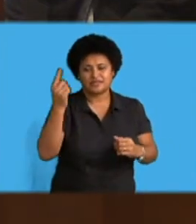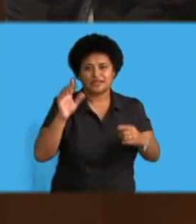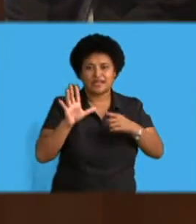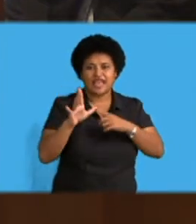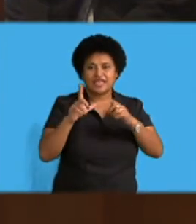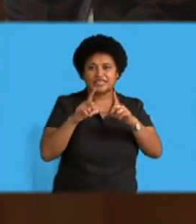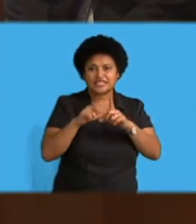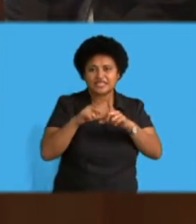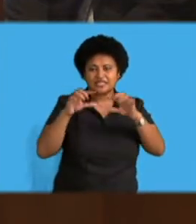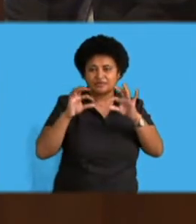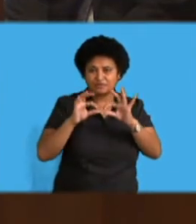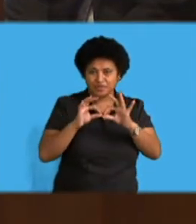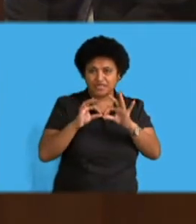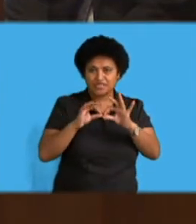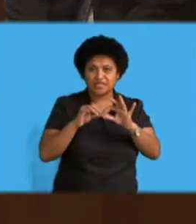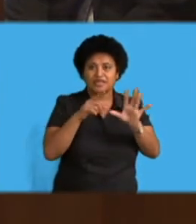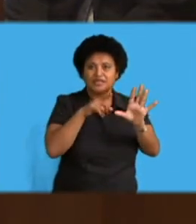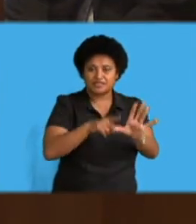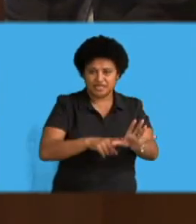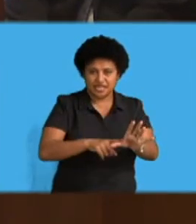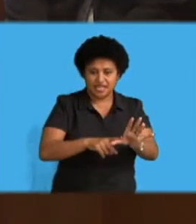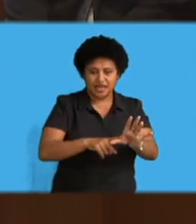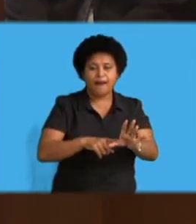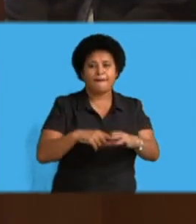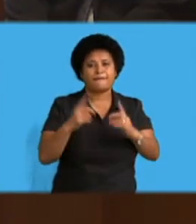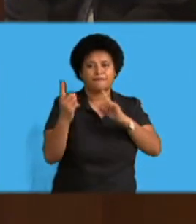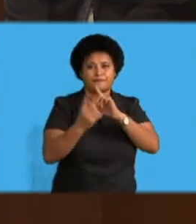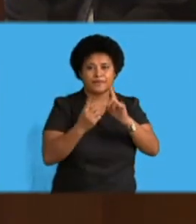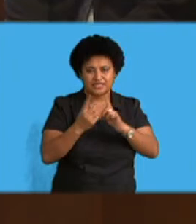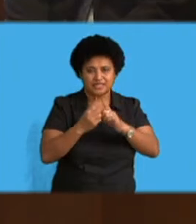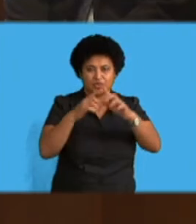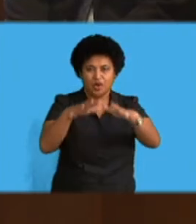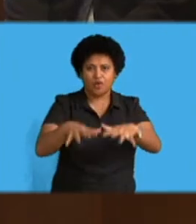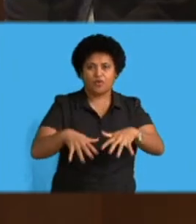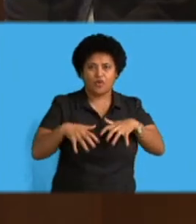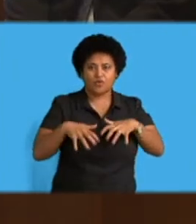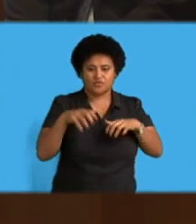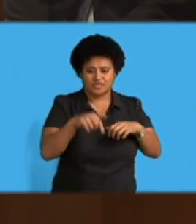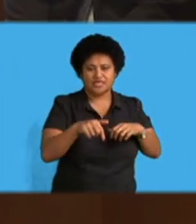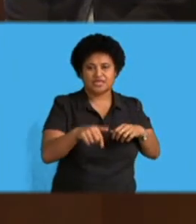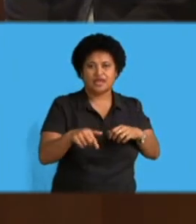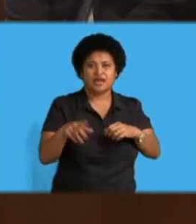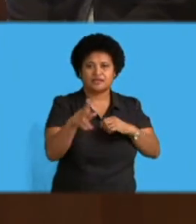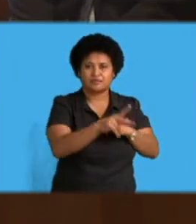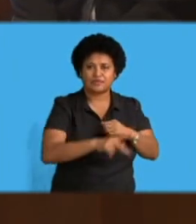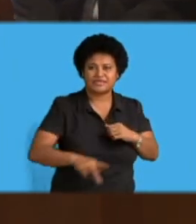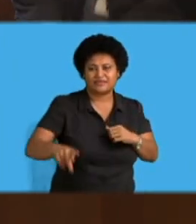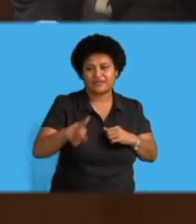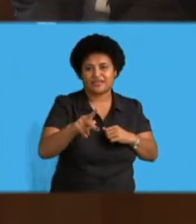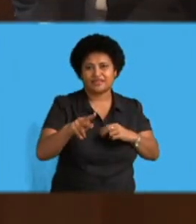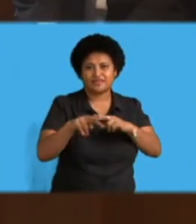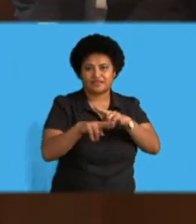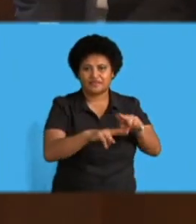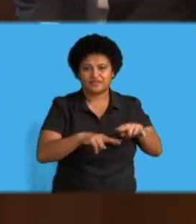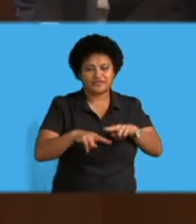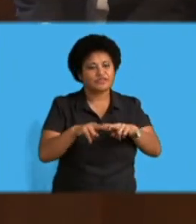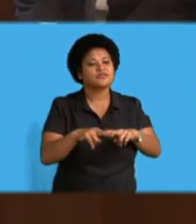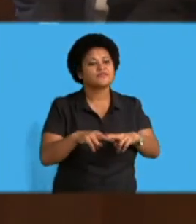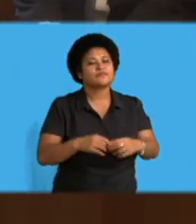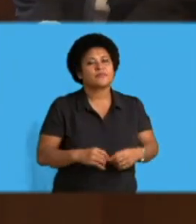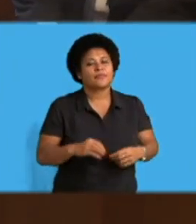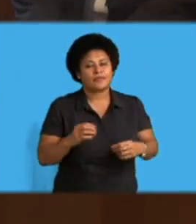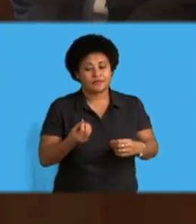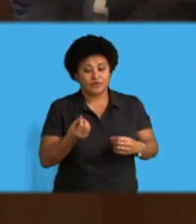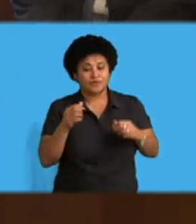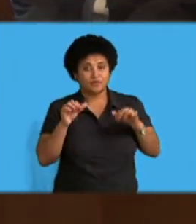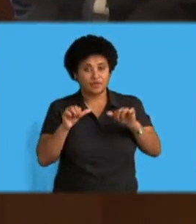ADB annual meeting will be hosted by a PDMC. In other words, the first time it's coming to the Pacific. The ADB President in his speech at the